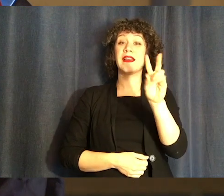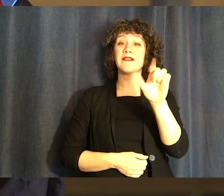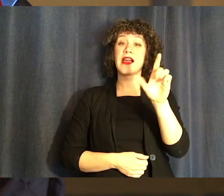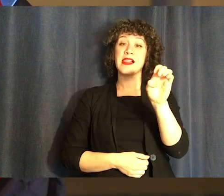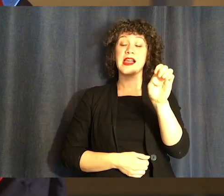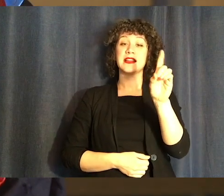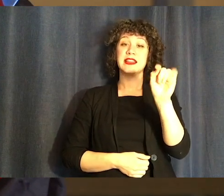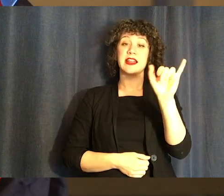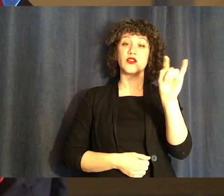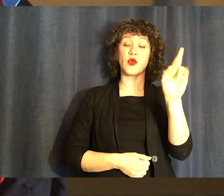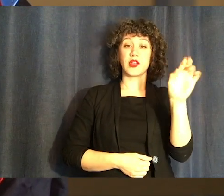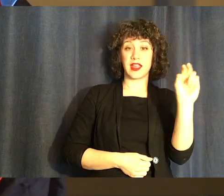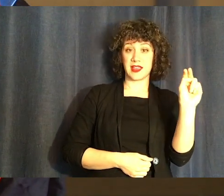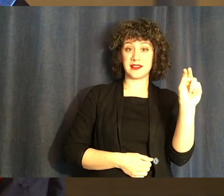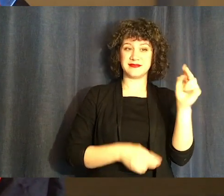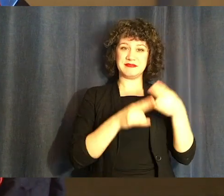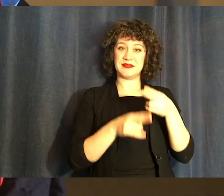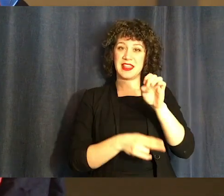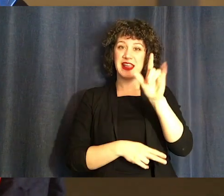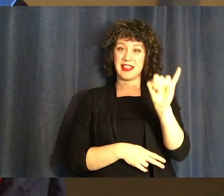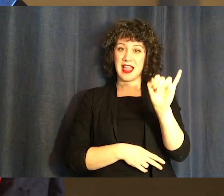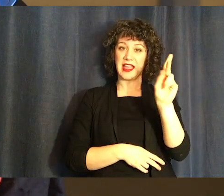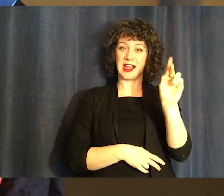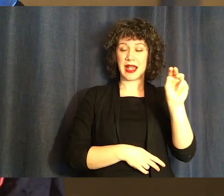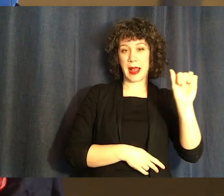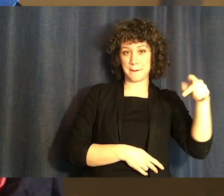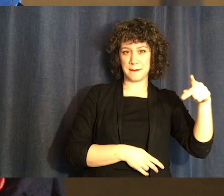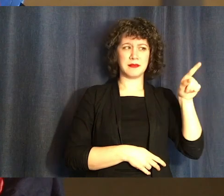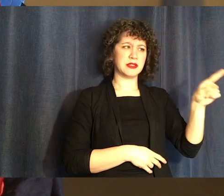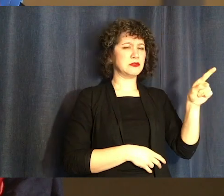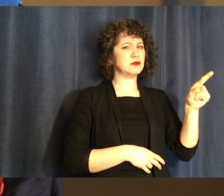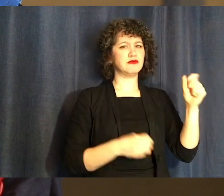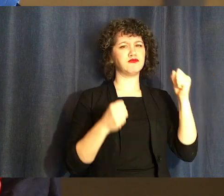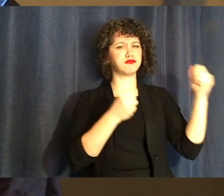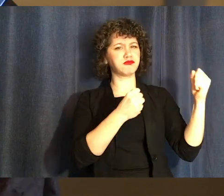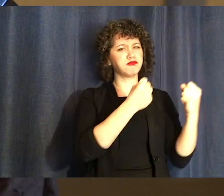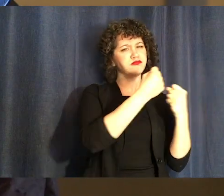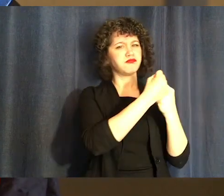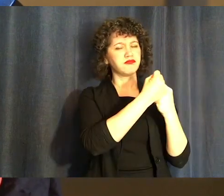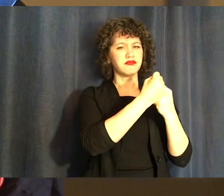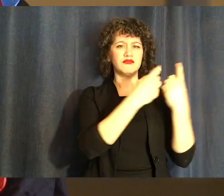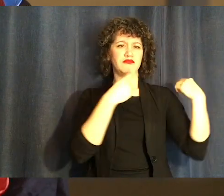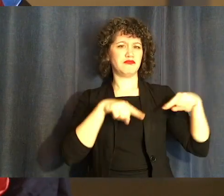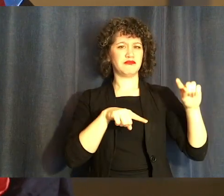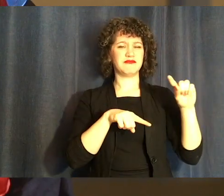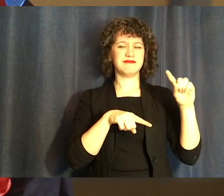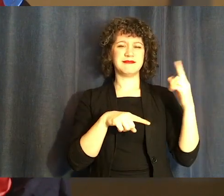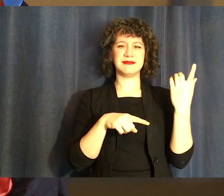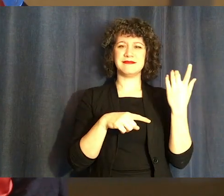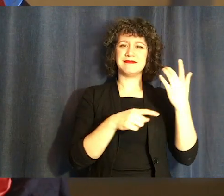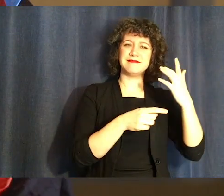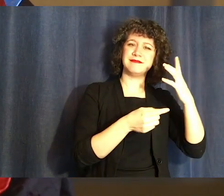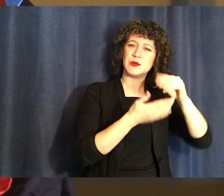valedictorian, Eli Knapp. Eli has been a strong voice throughout his 4 years at Houston Junior Senior High, often advocating for students and